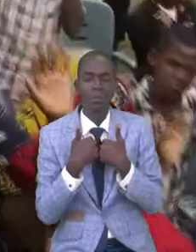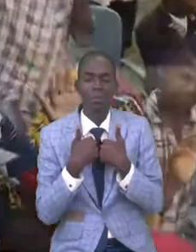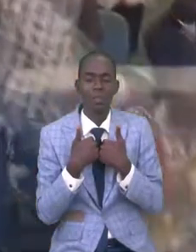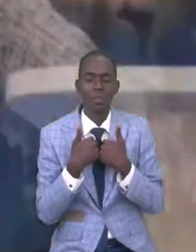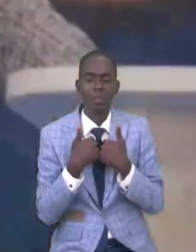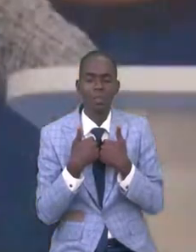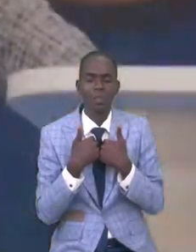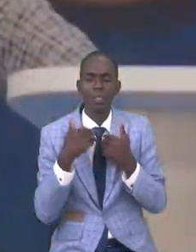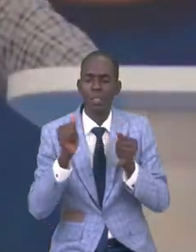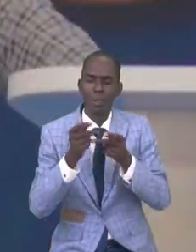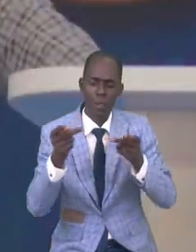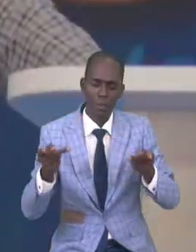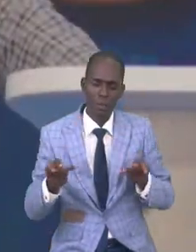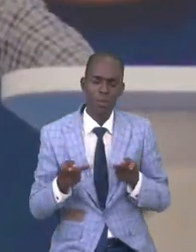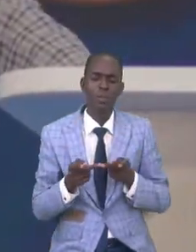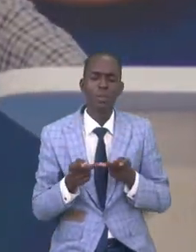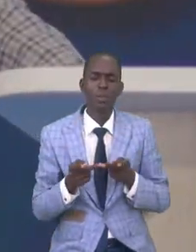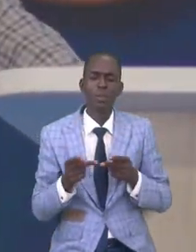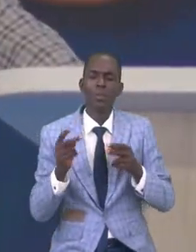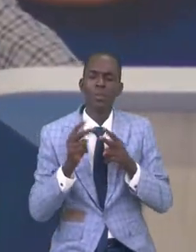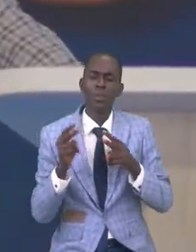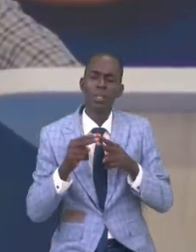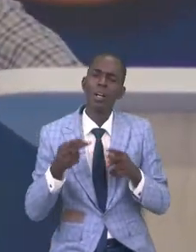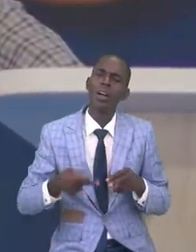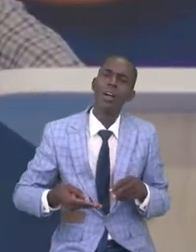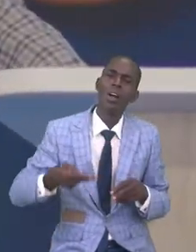a place, verifiable place,